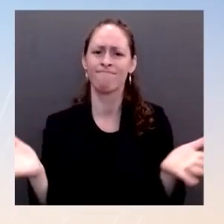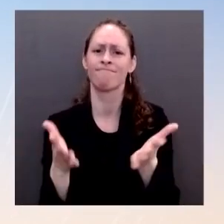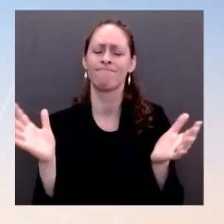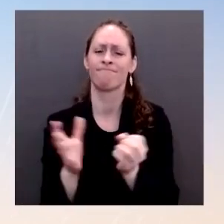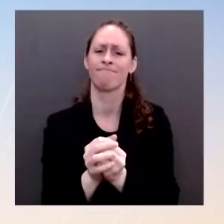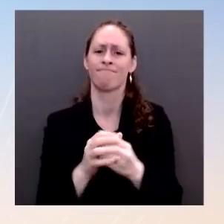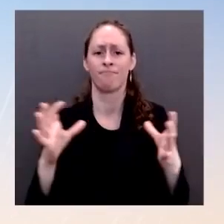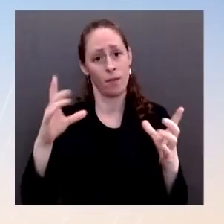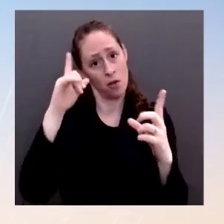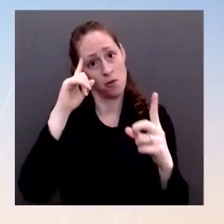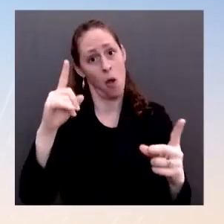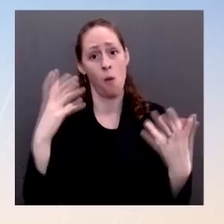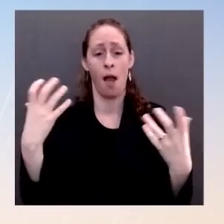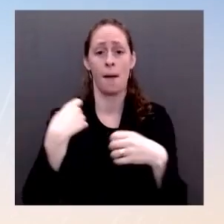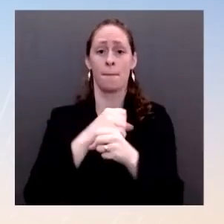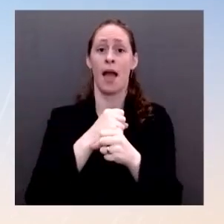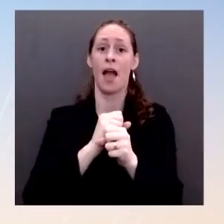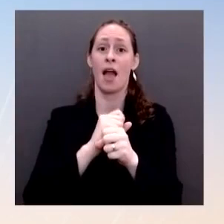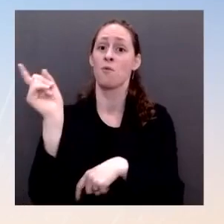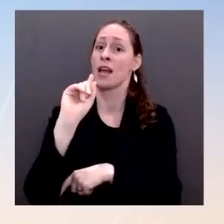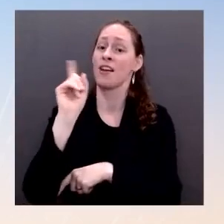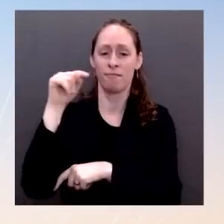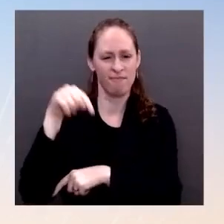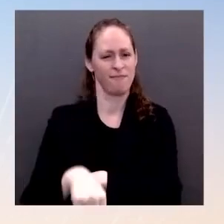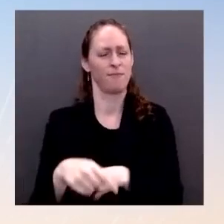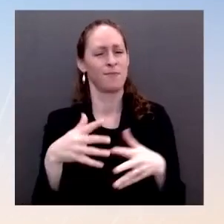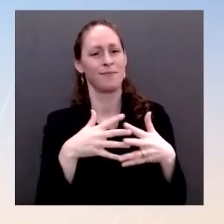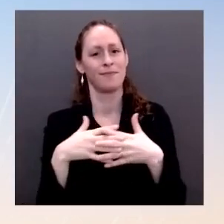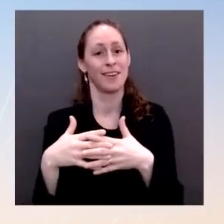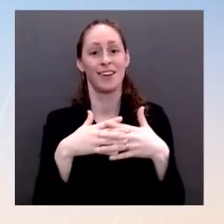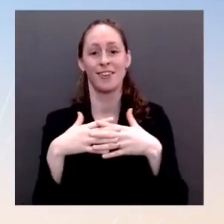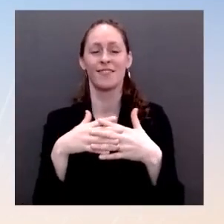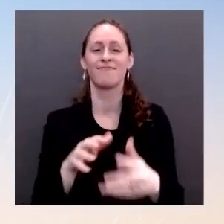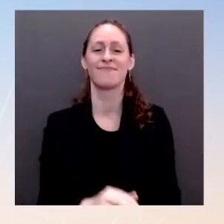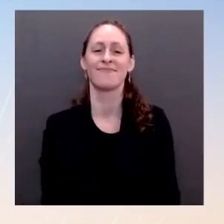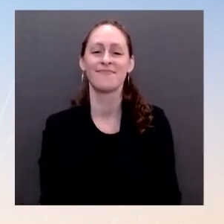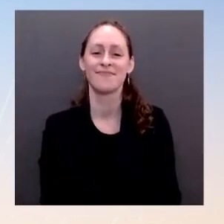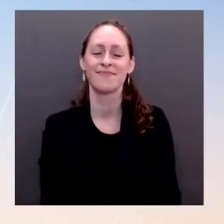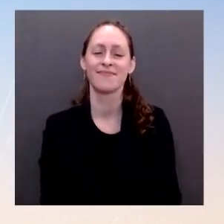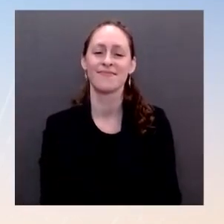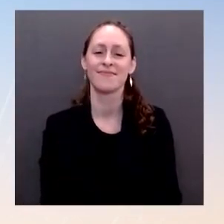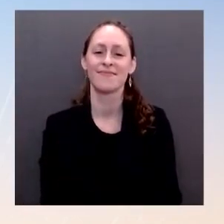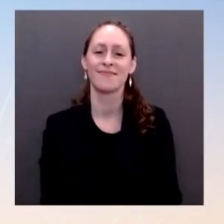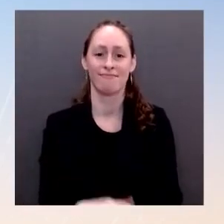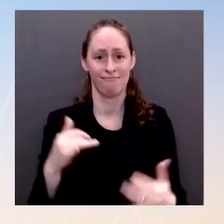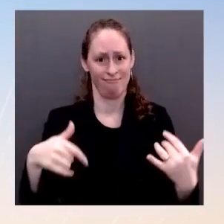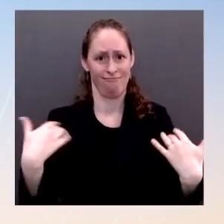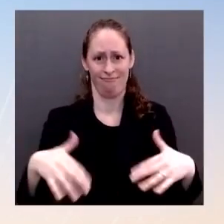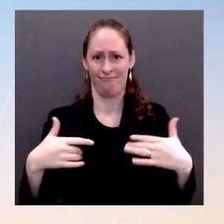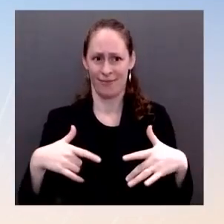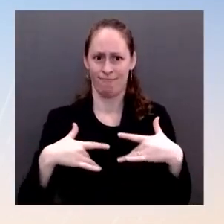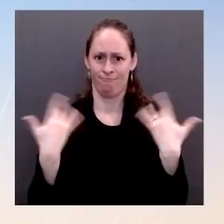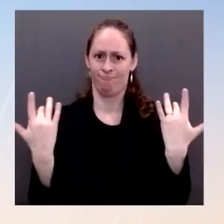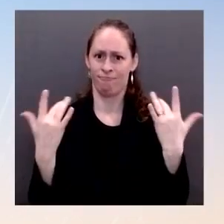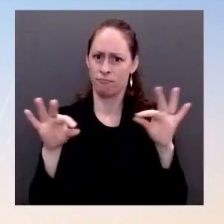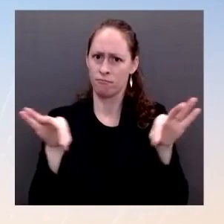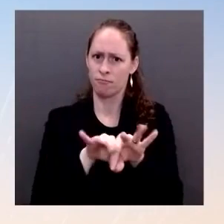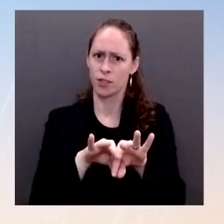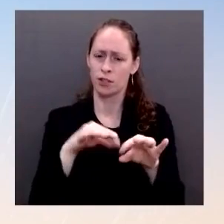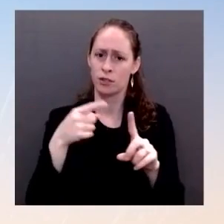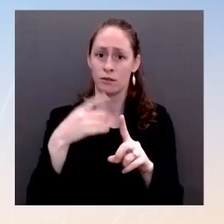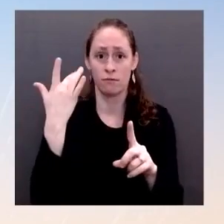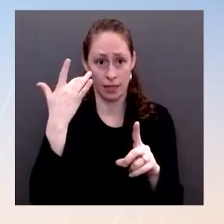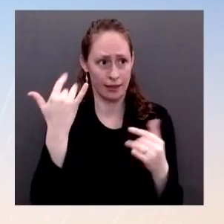more important, particularly as we see a global shortage of chips driving up prices of cars right here in America. As we know, it counts for